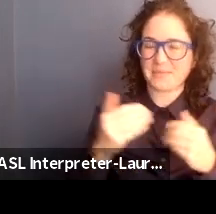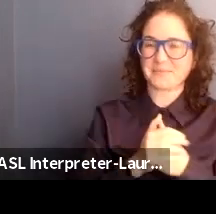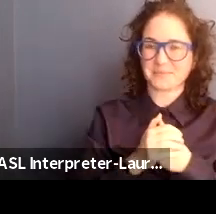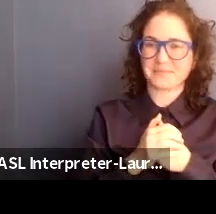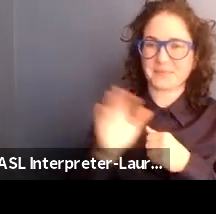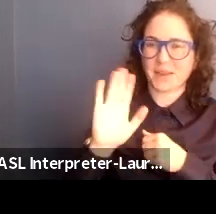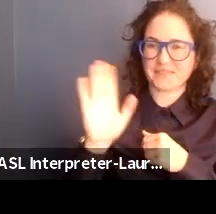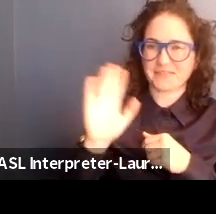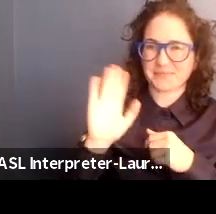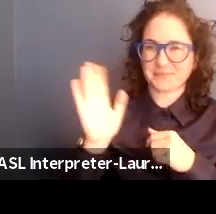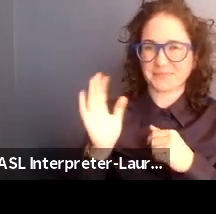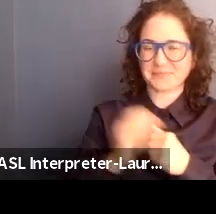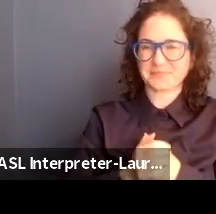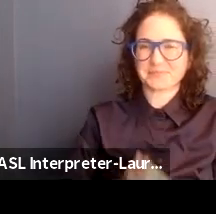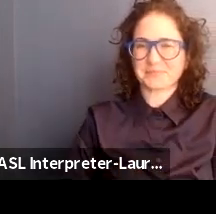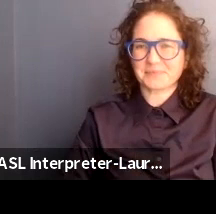wave.